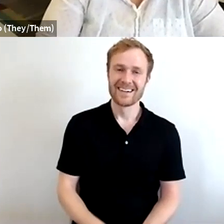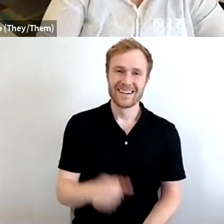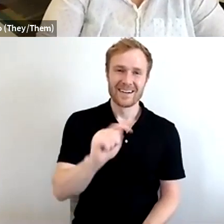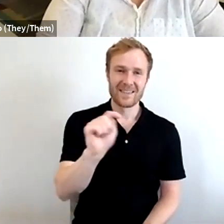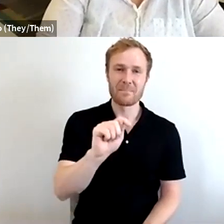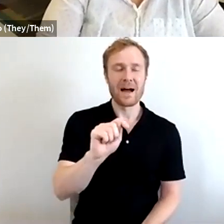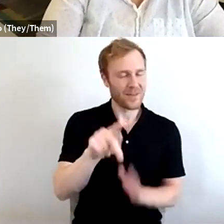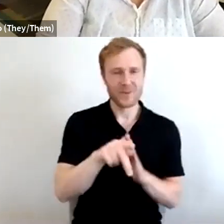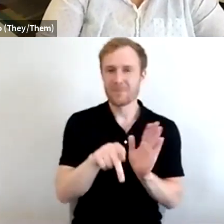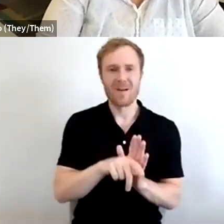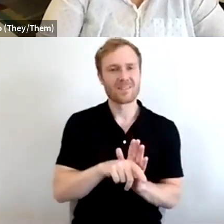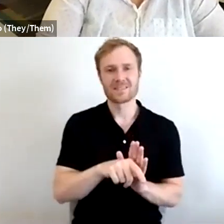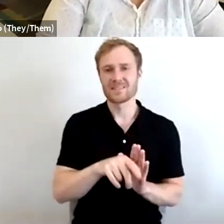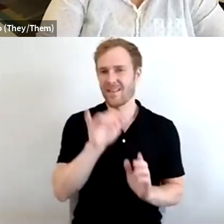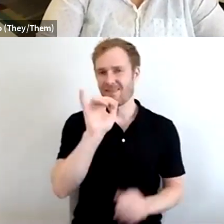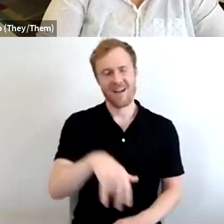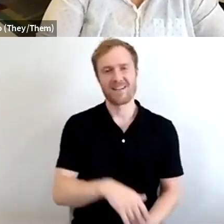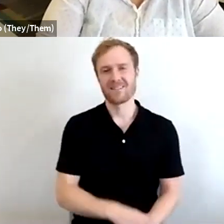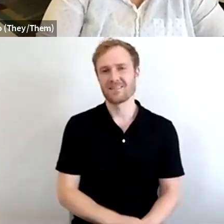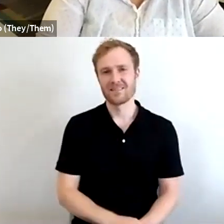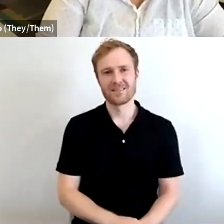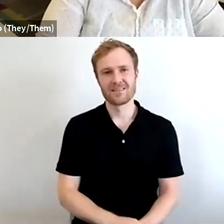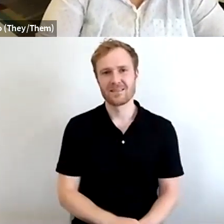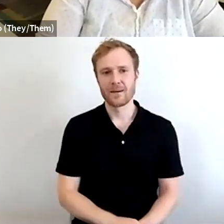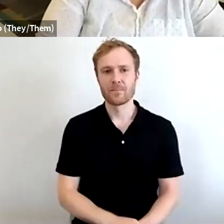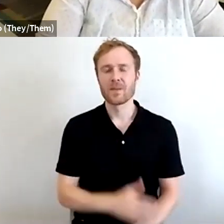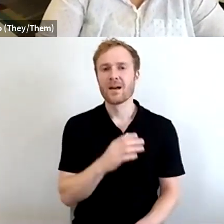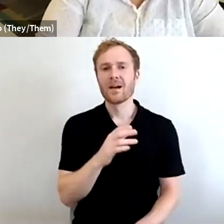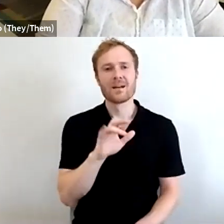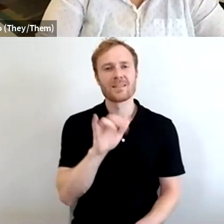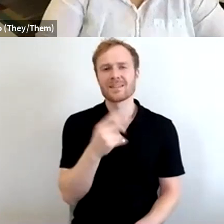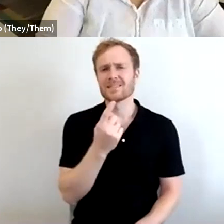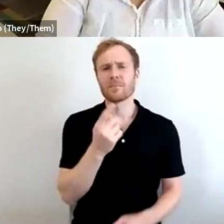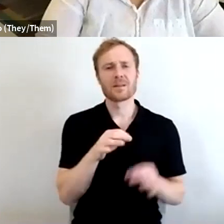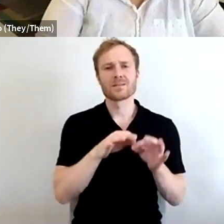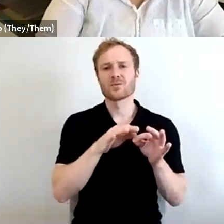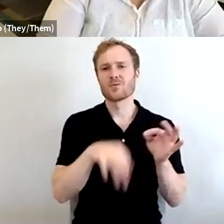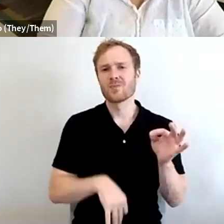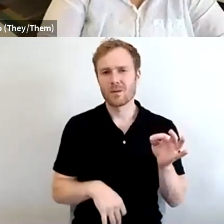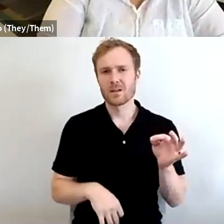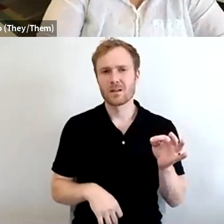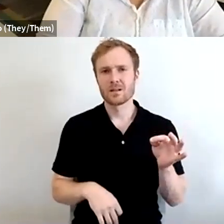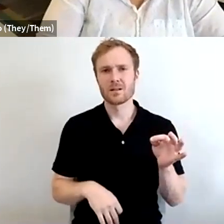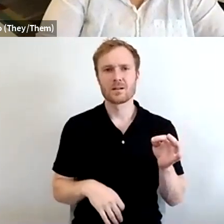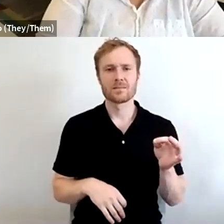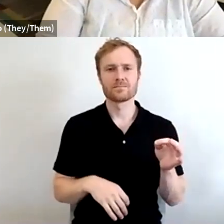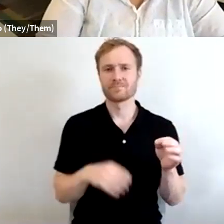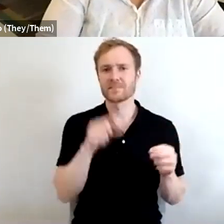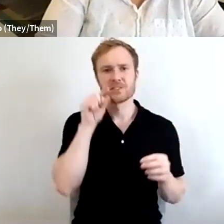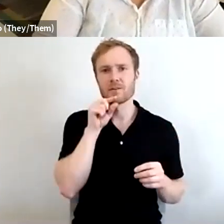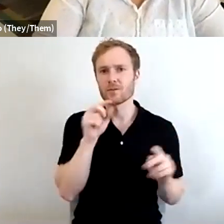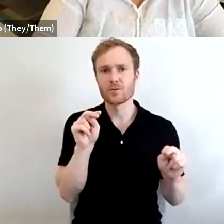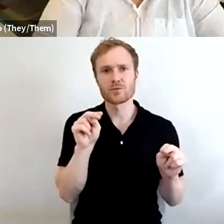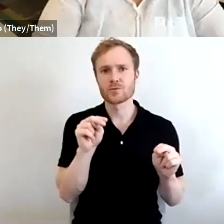bathroom policy. And it's just something so simple as gender neutral,